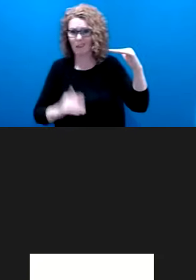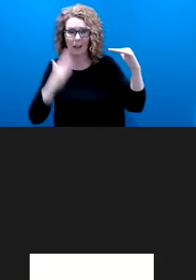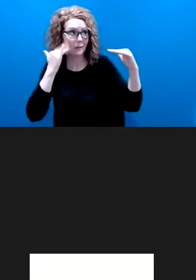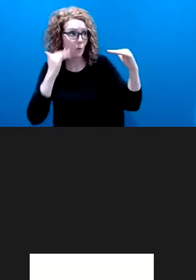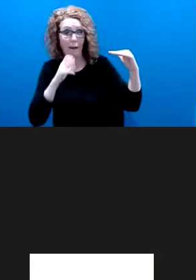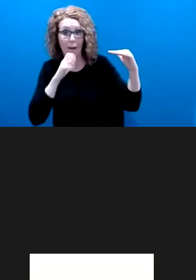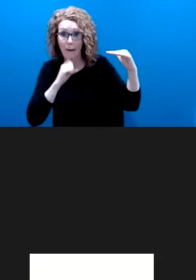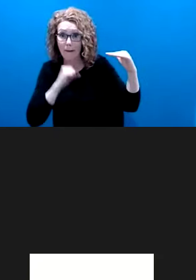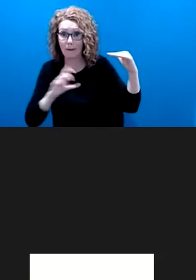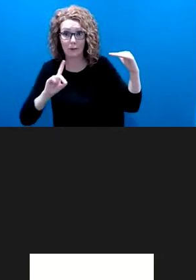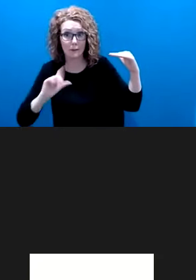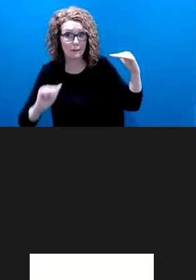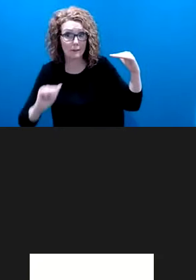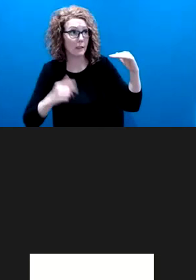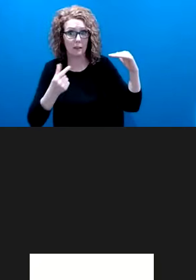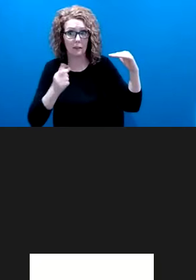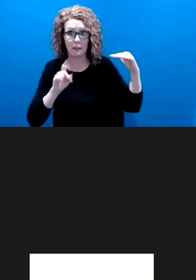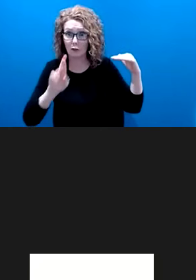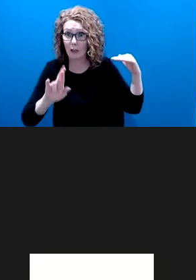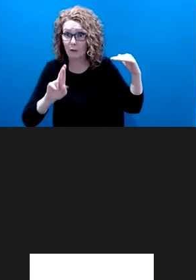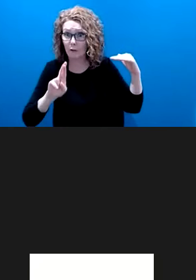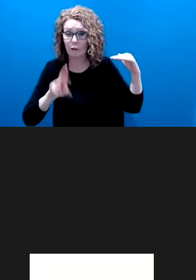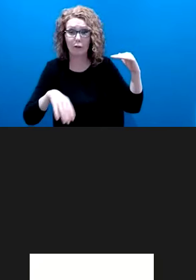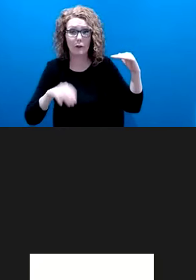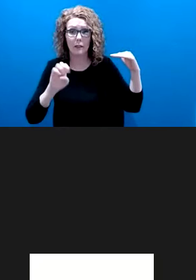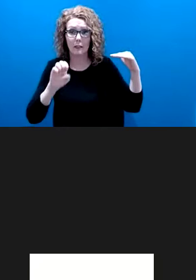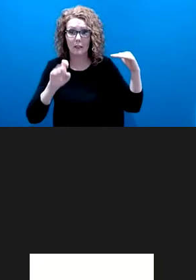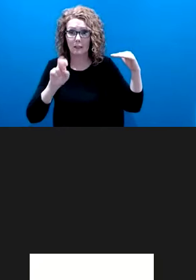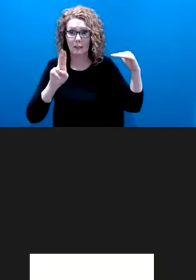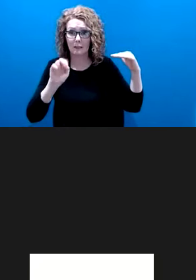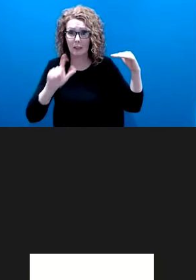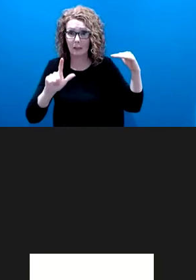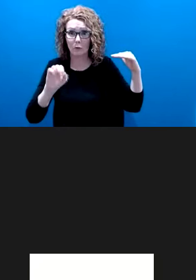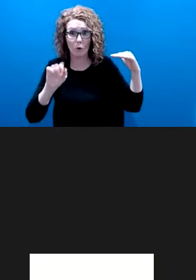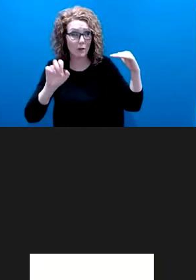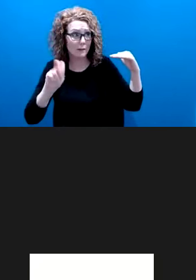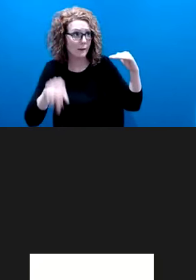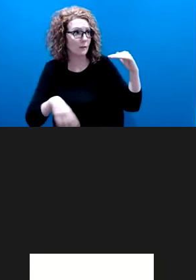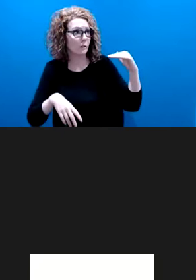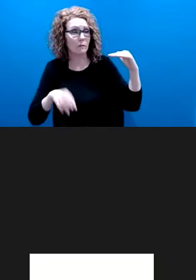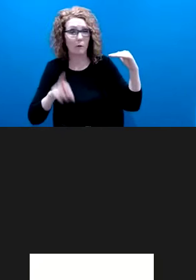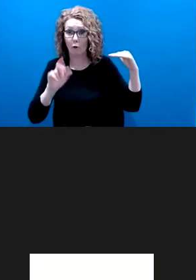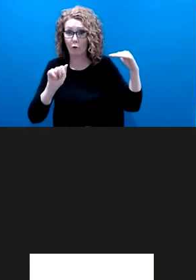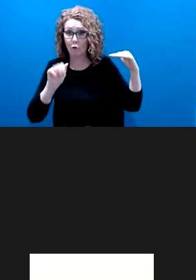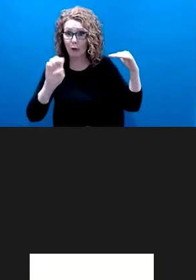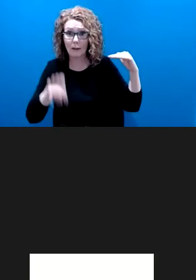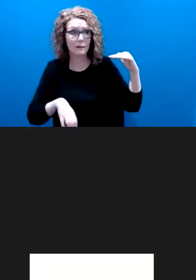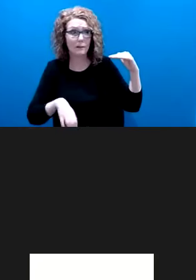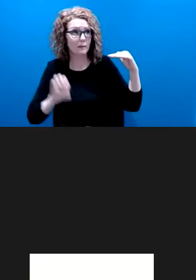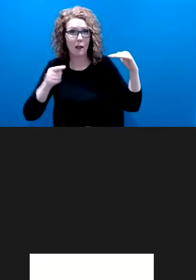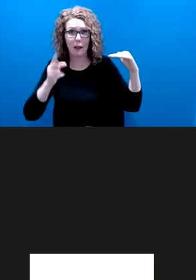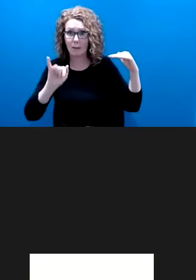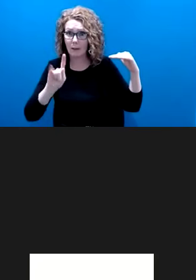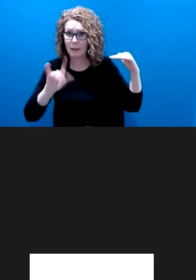disability, gender identity, sexual orientation, race and ethnicity, the neighborhood you live